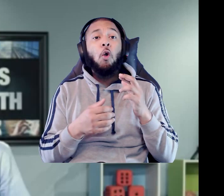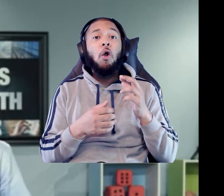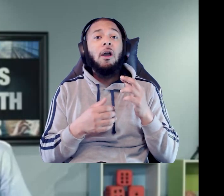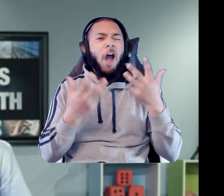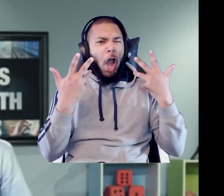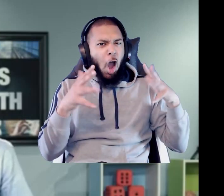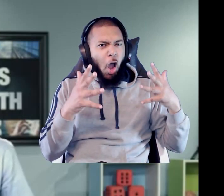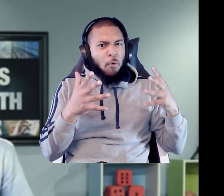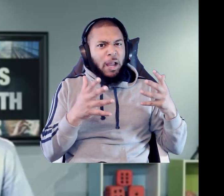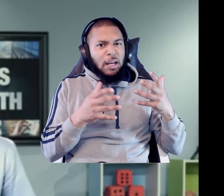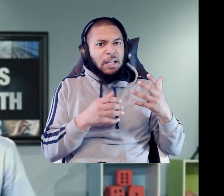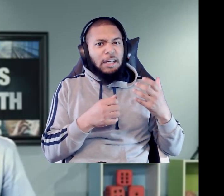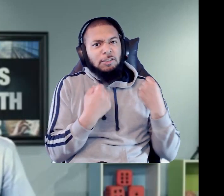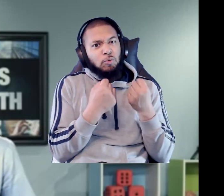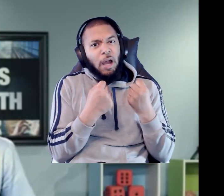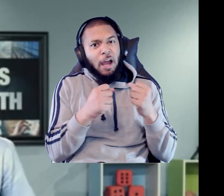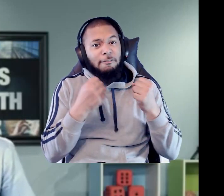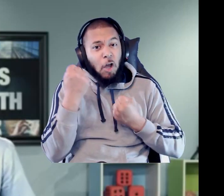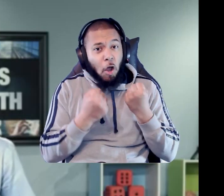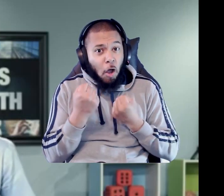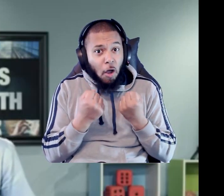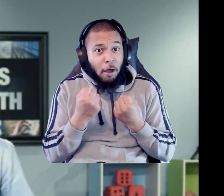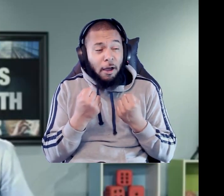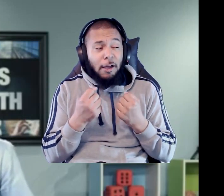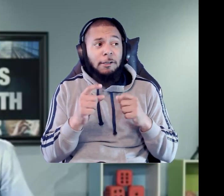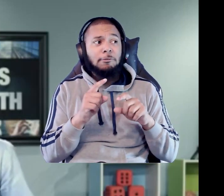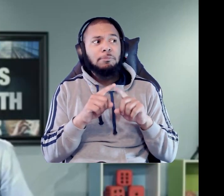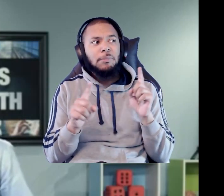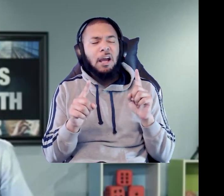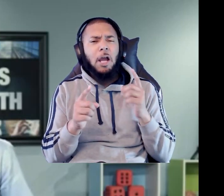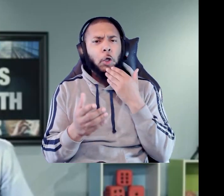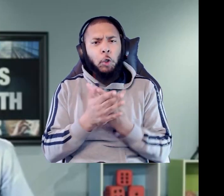have a 12-year-old car like me with